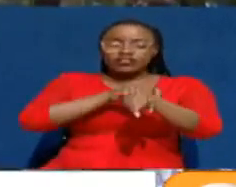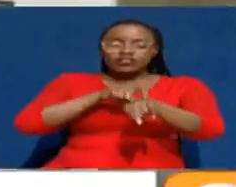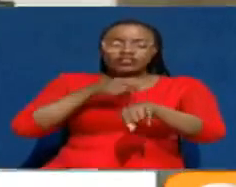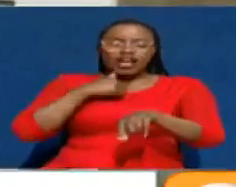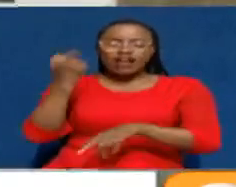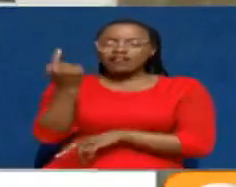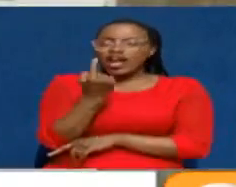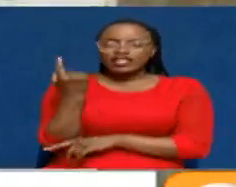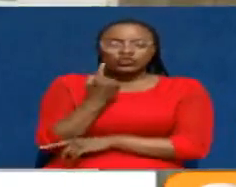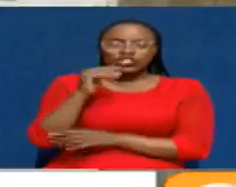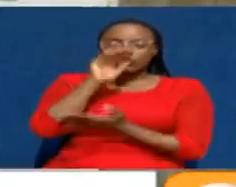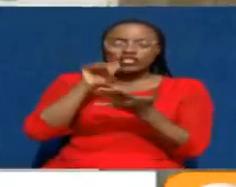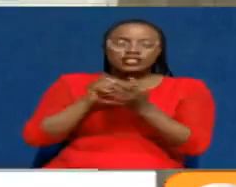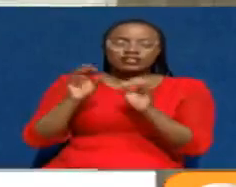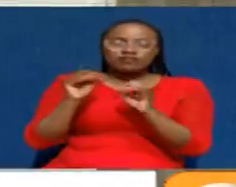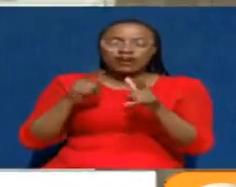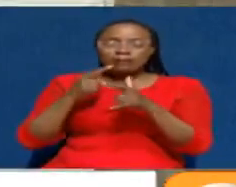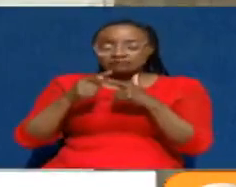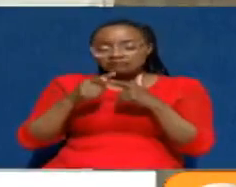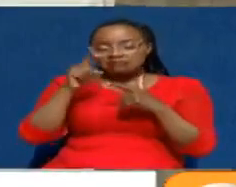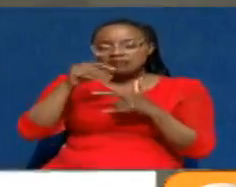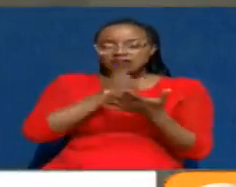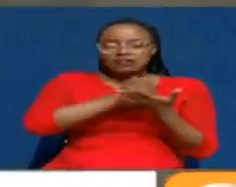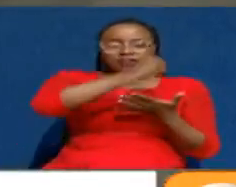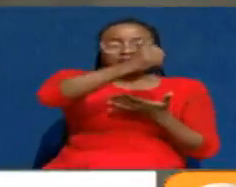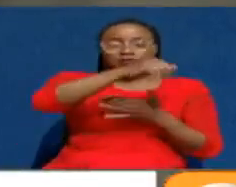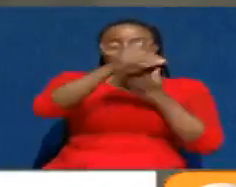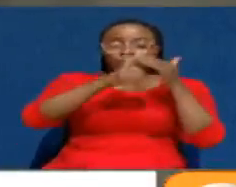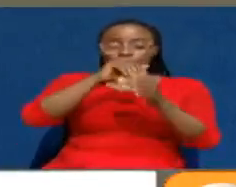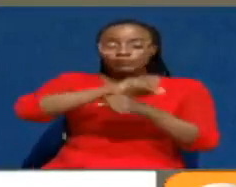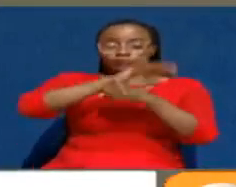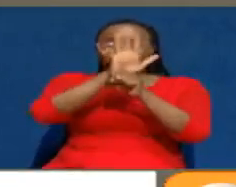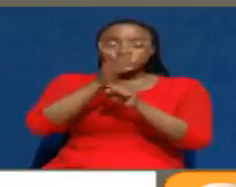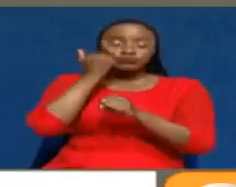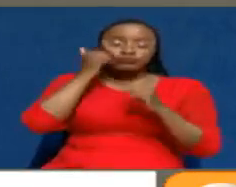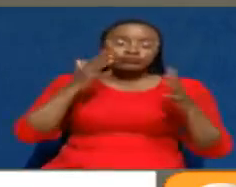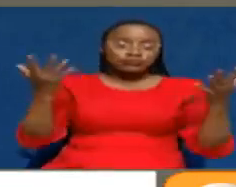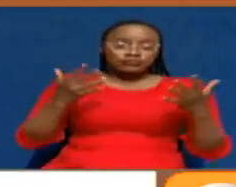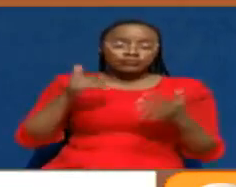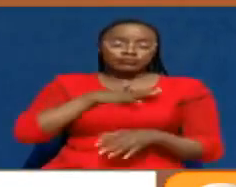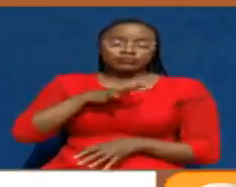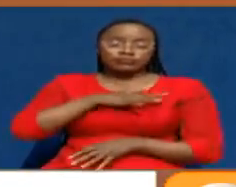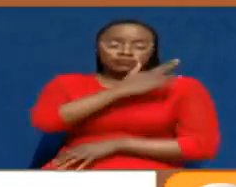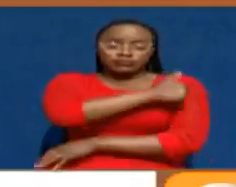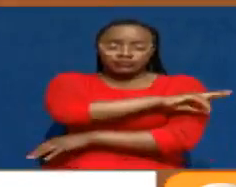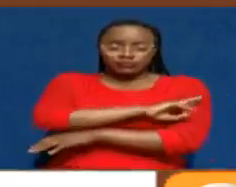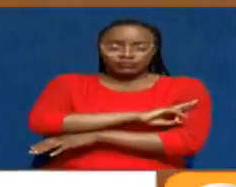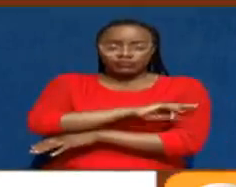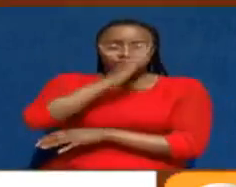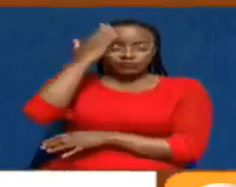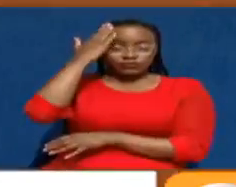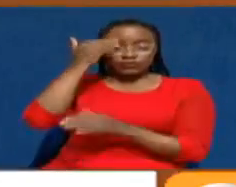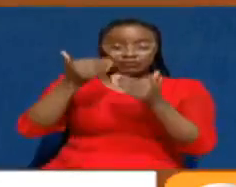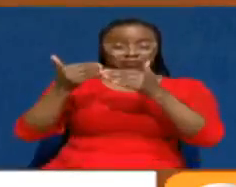an isolation center and has to refer all COVID-19 patients to the Mbagathi Hospital. I remember